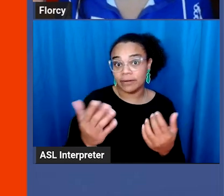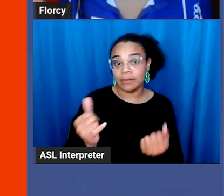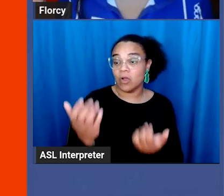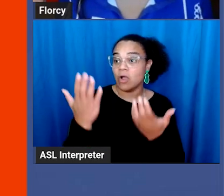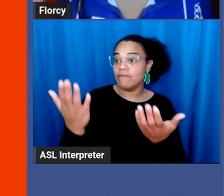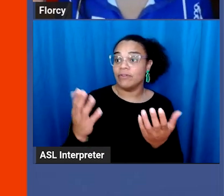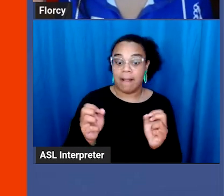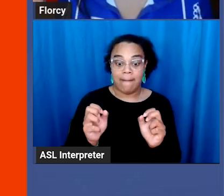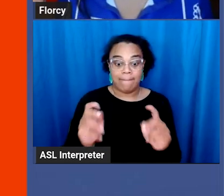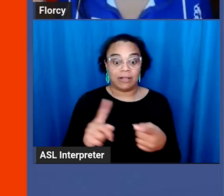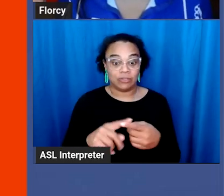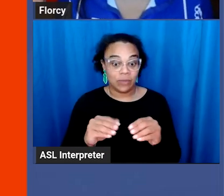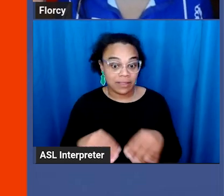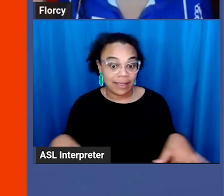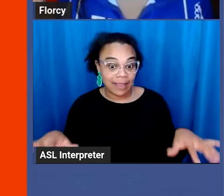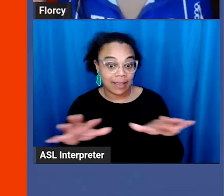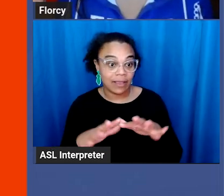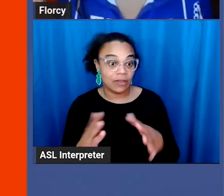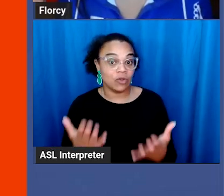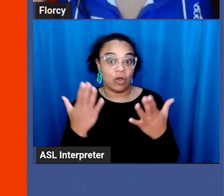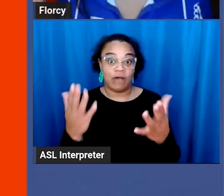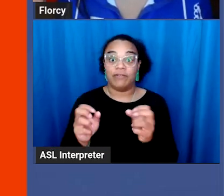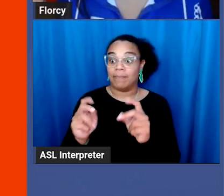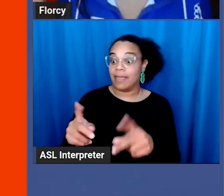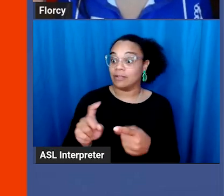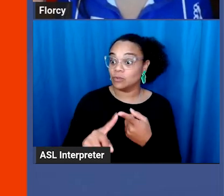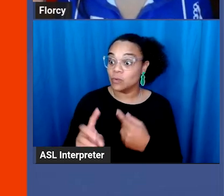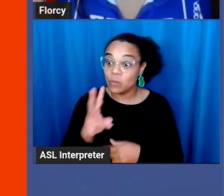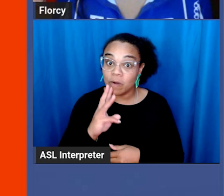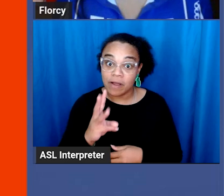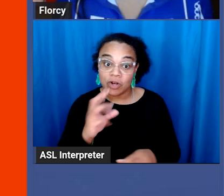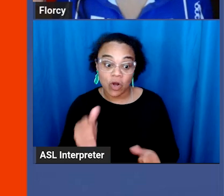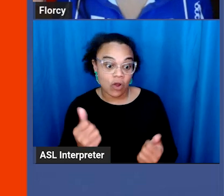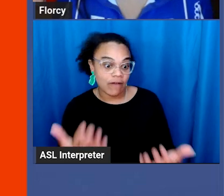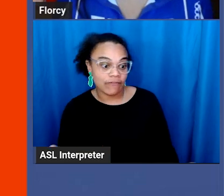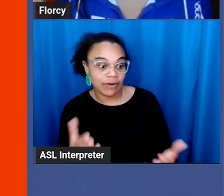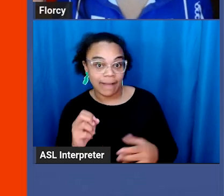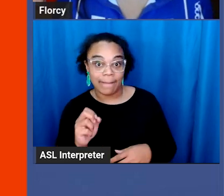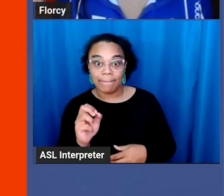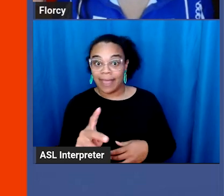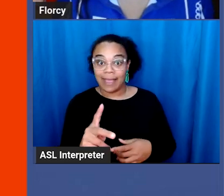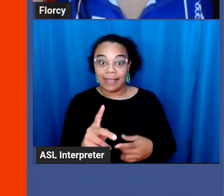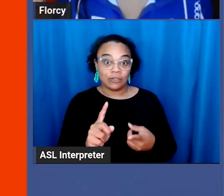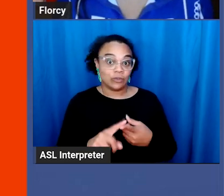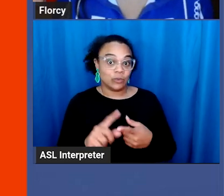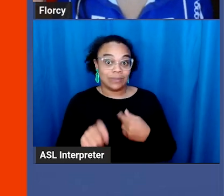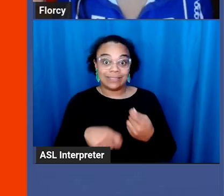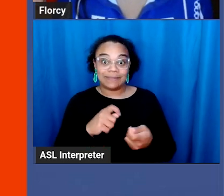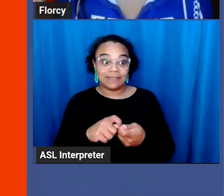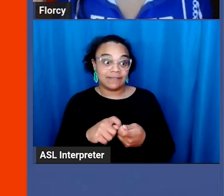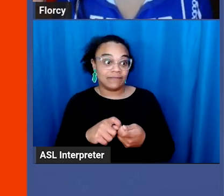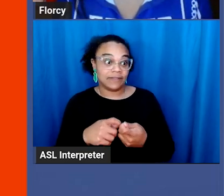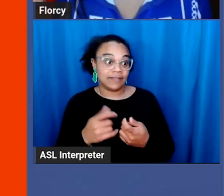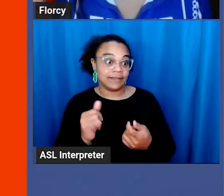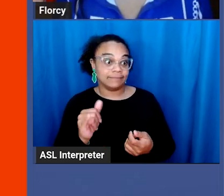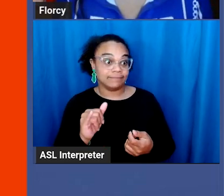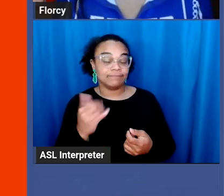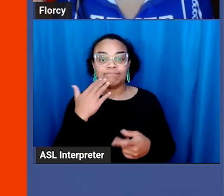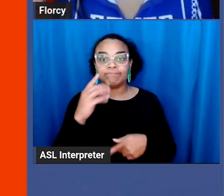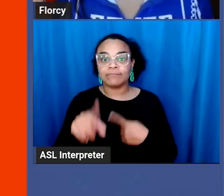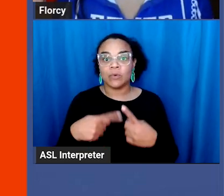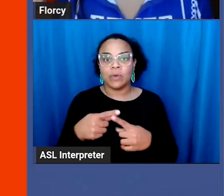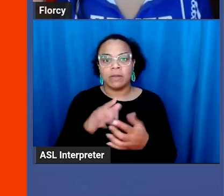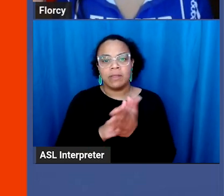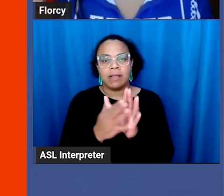to the land, offerings back to the water, offerings back to a specific, like, you know, like once you get deeper into